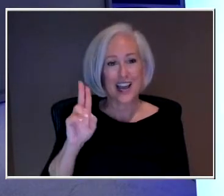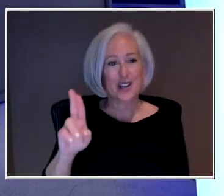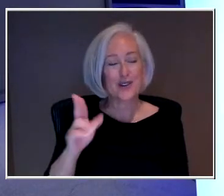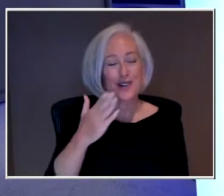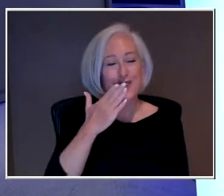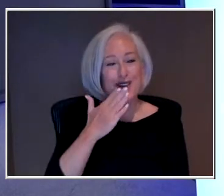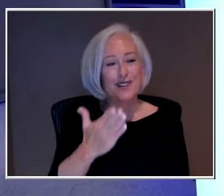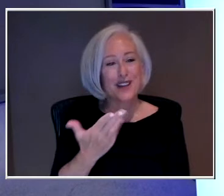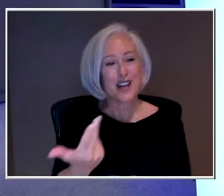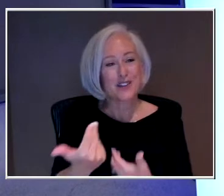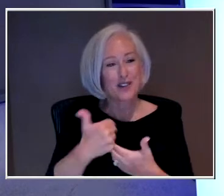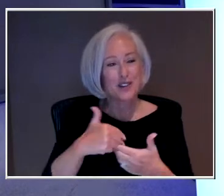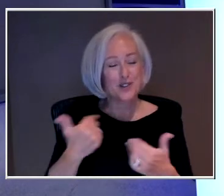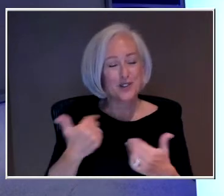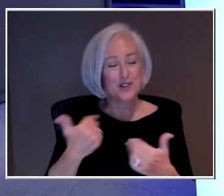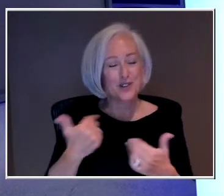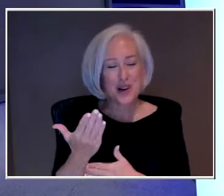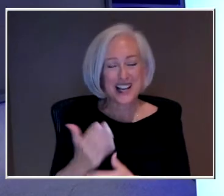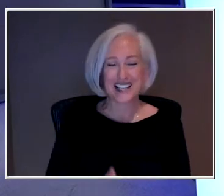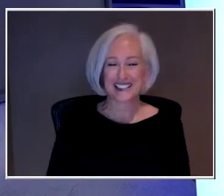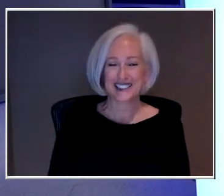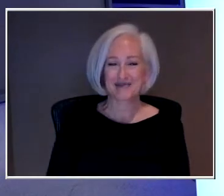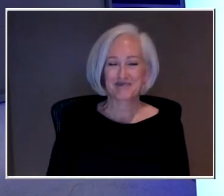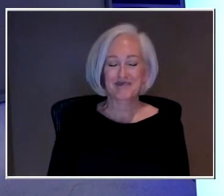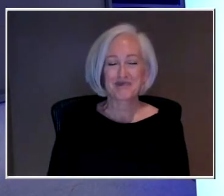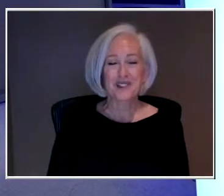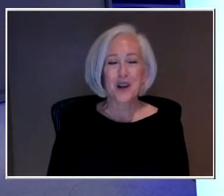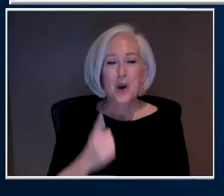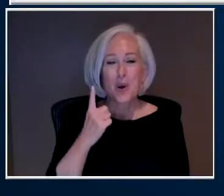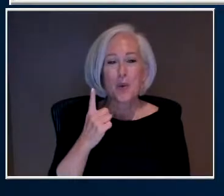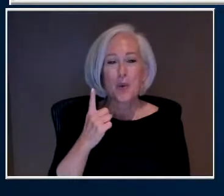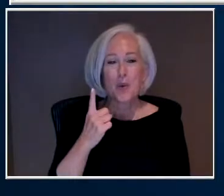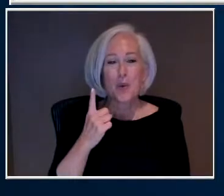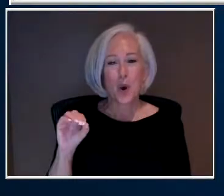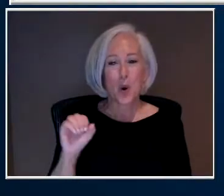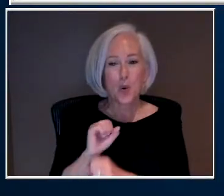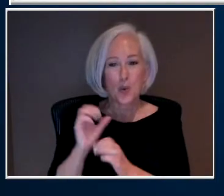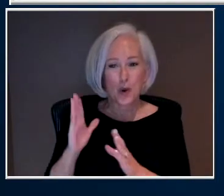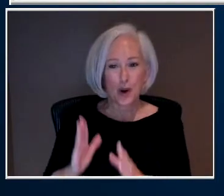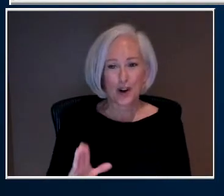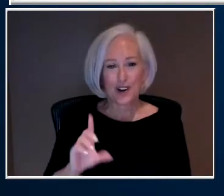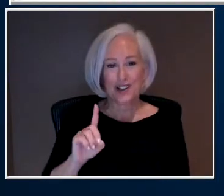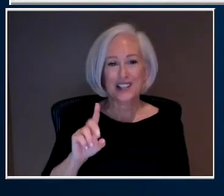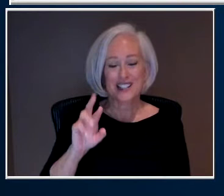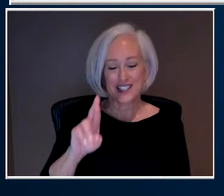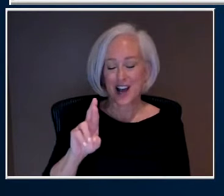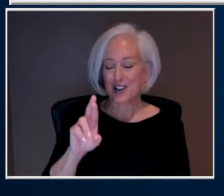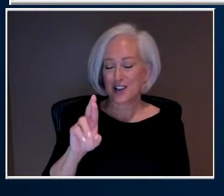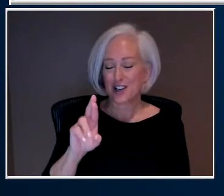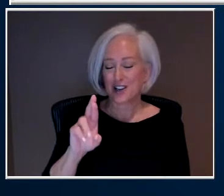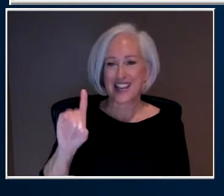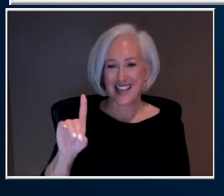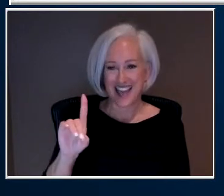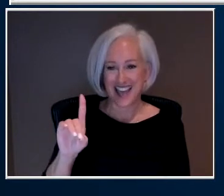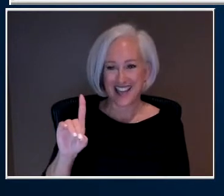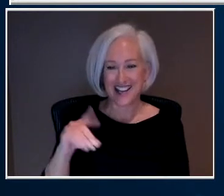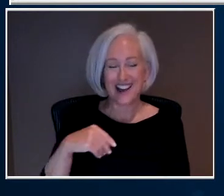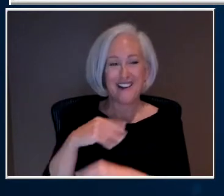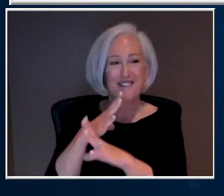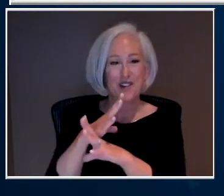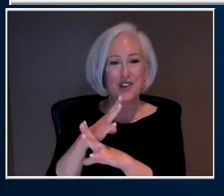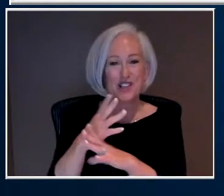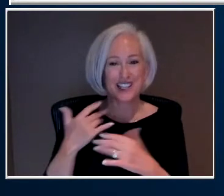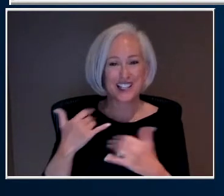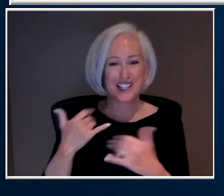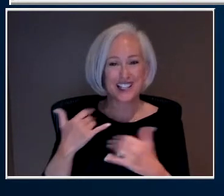join us this morning. One of your colleagues is also with us. Dr. Dawood Syed joins us virtually this morning. Dr. Syed is an